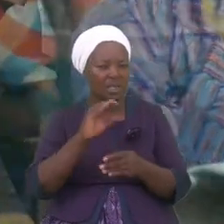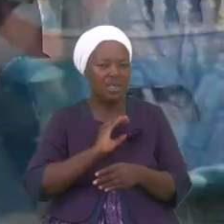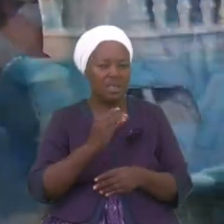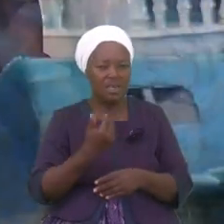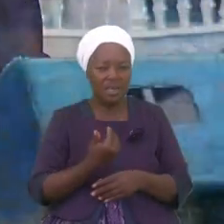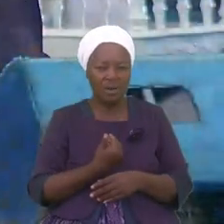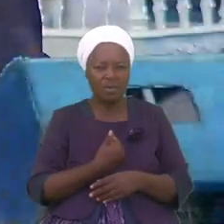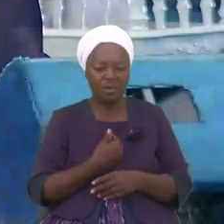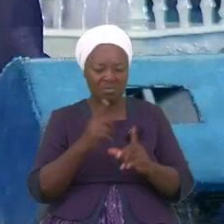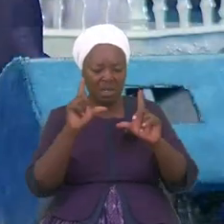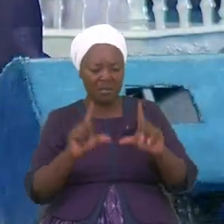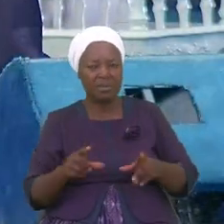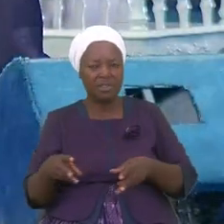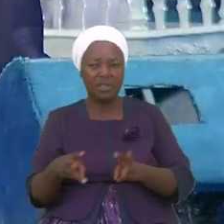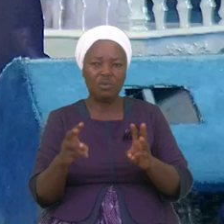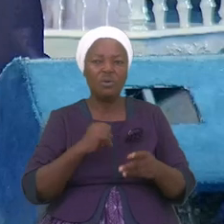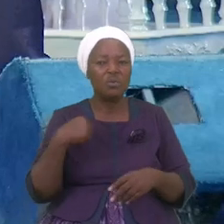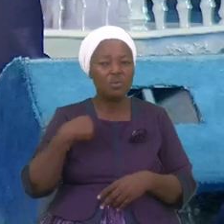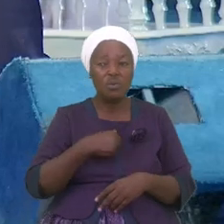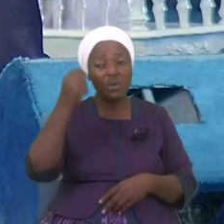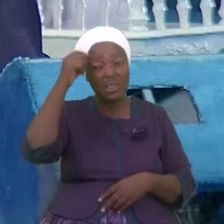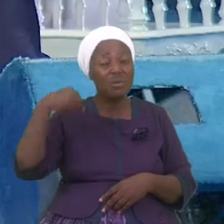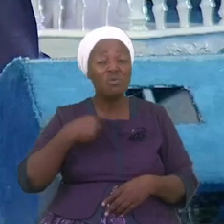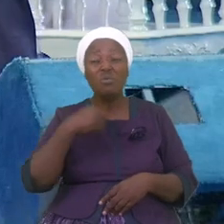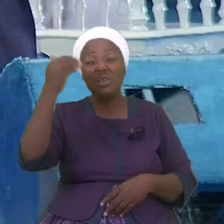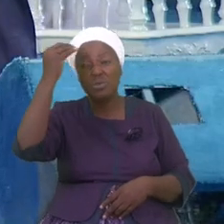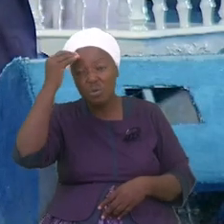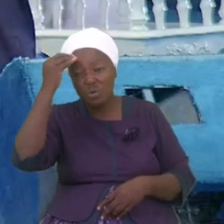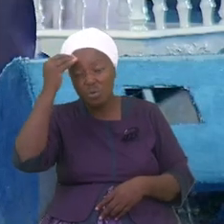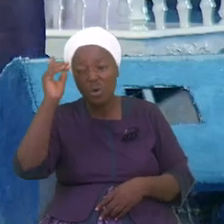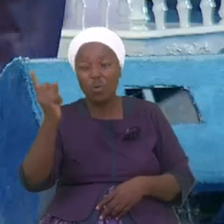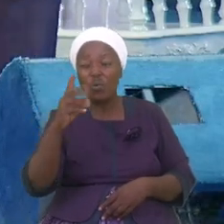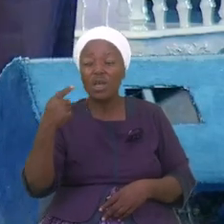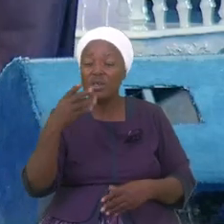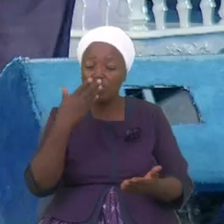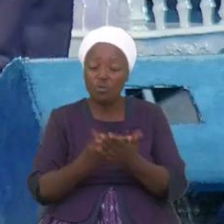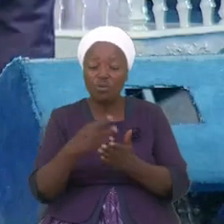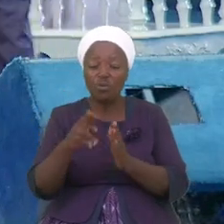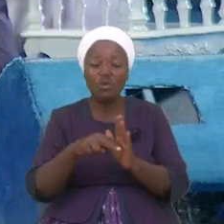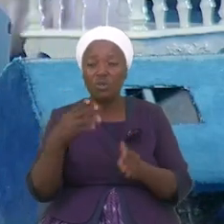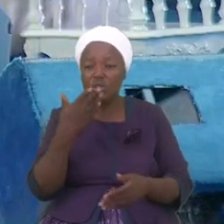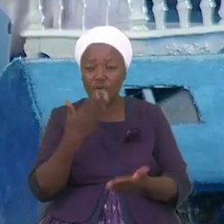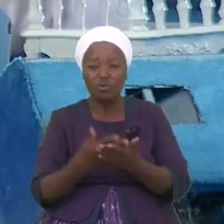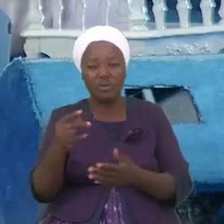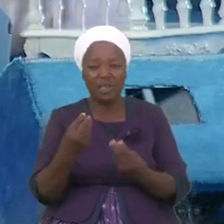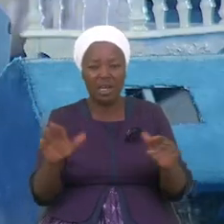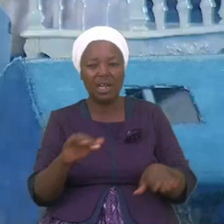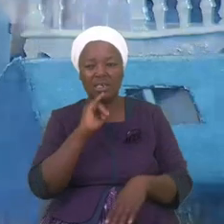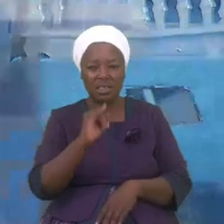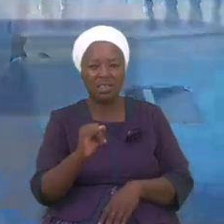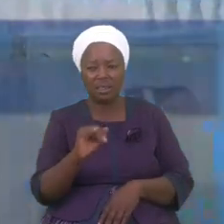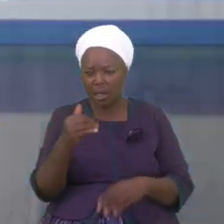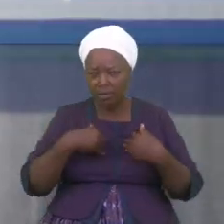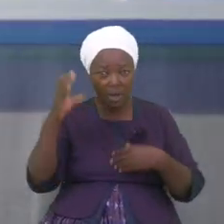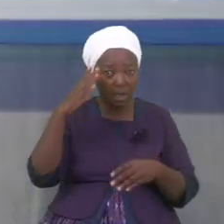limited ways, we think we know where the good of the land is. Have you heard the story of